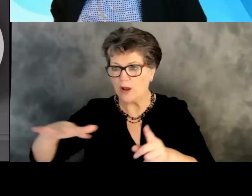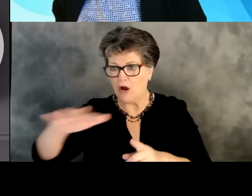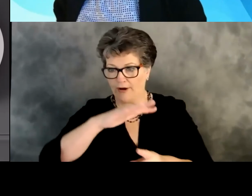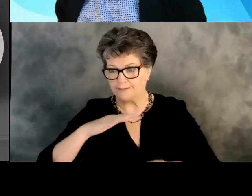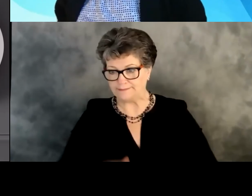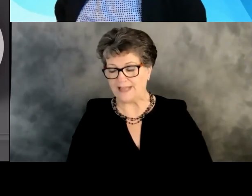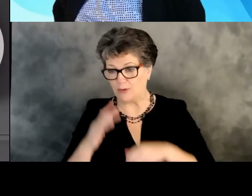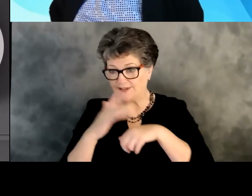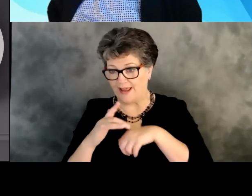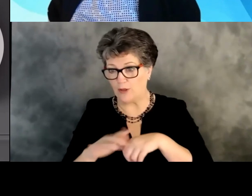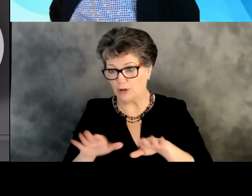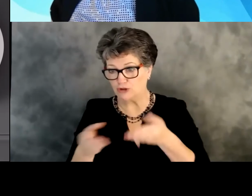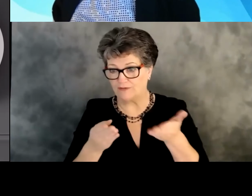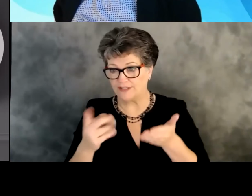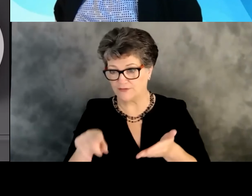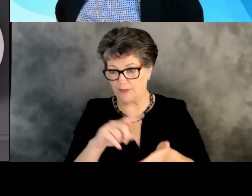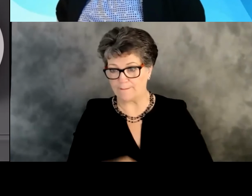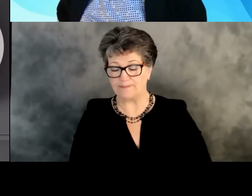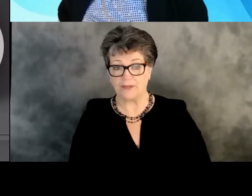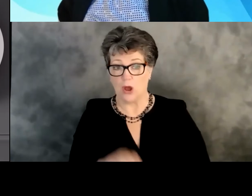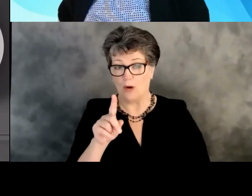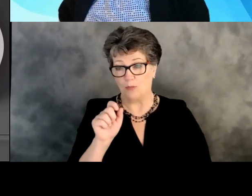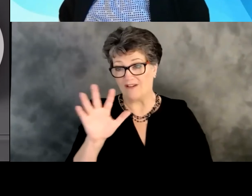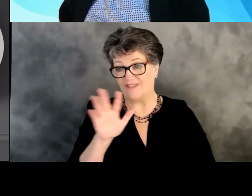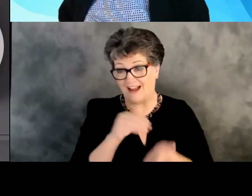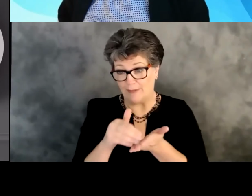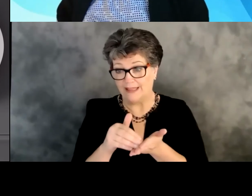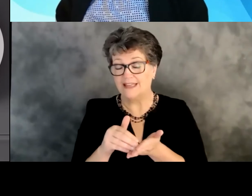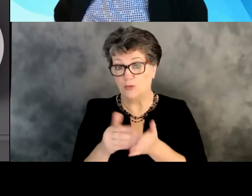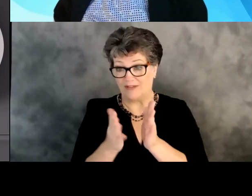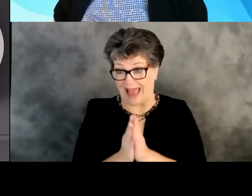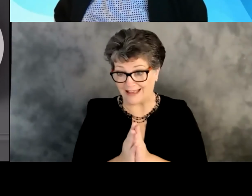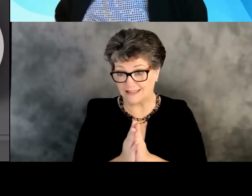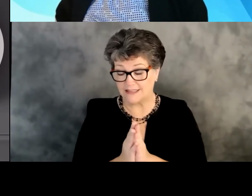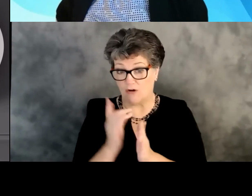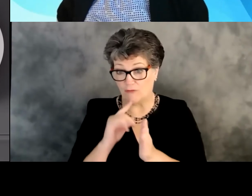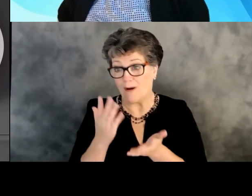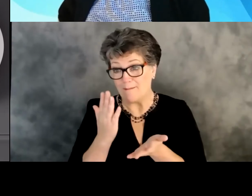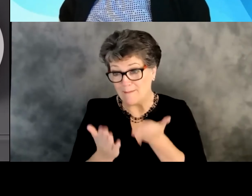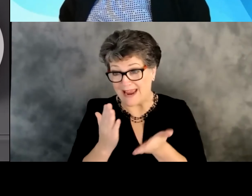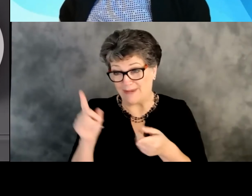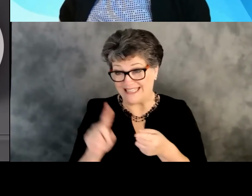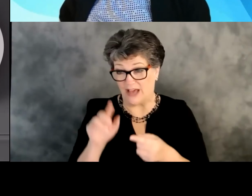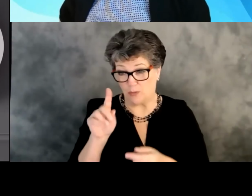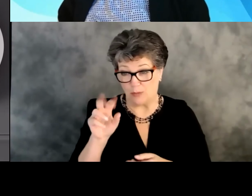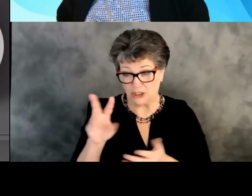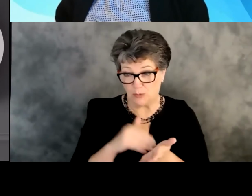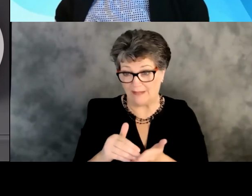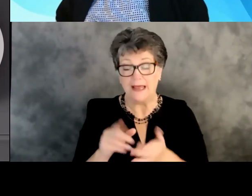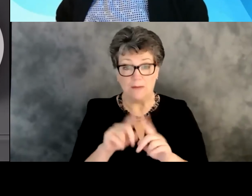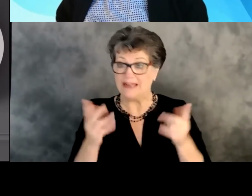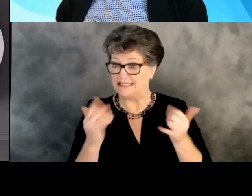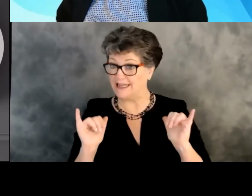them. The 1.5 million that we've asked for may be down to 1.2 million, but it's